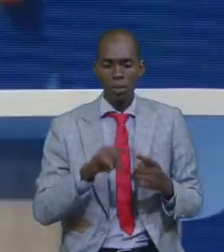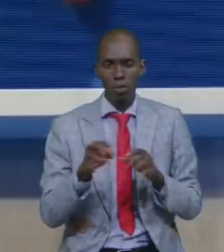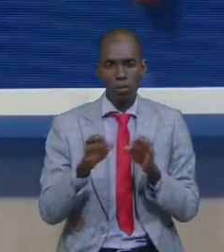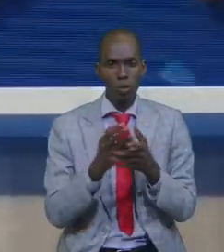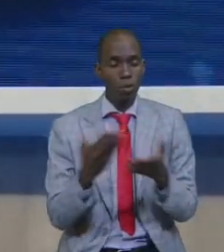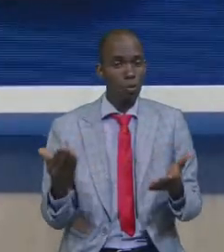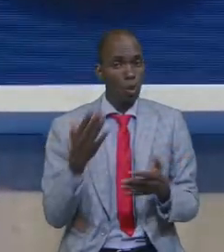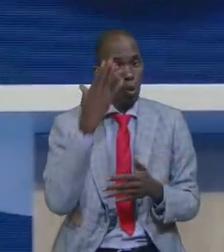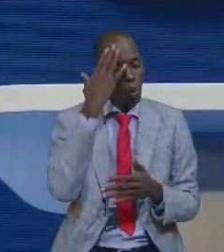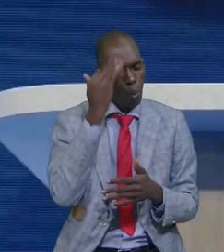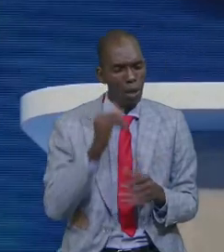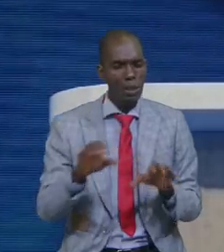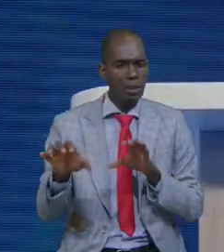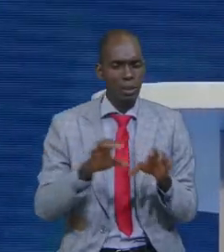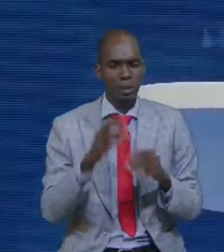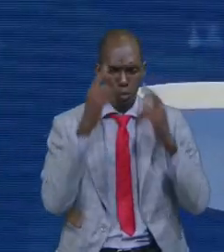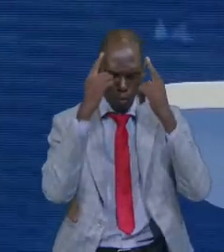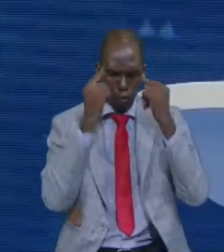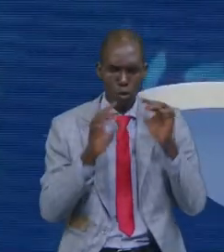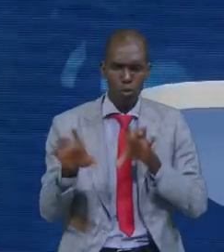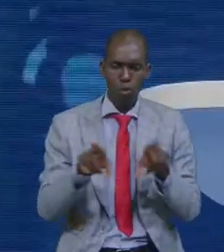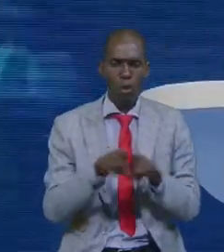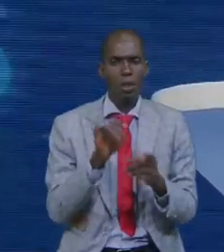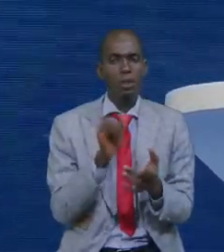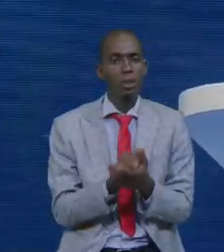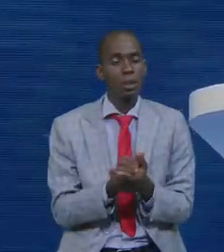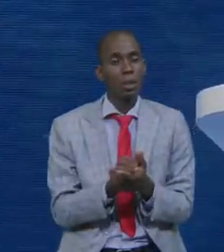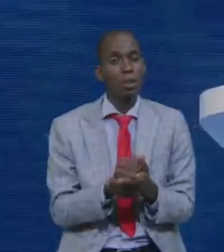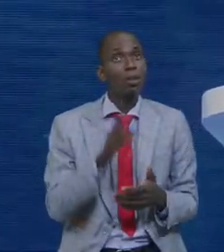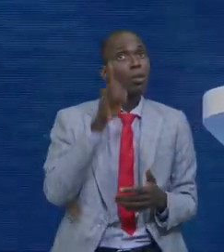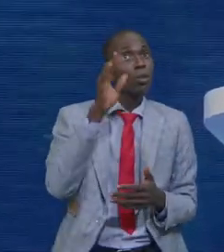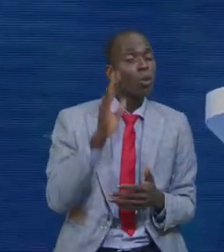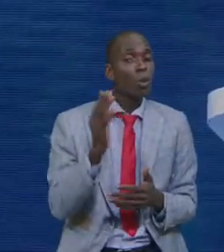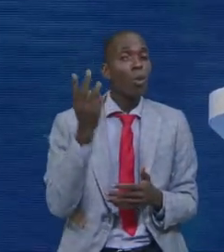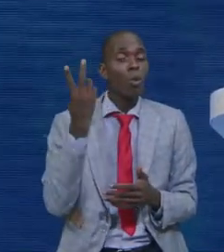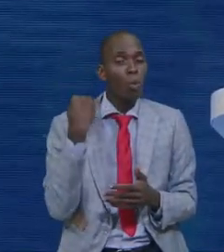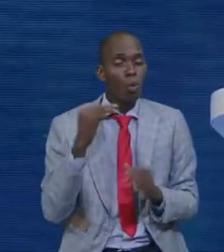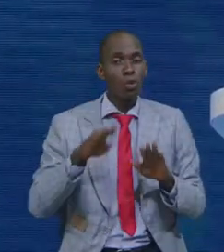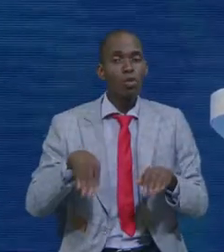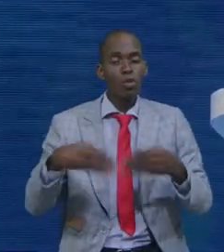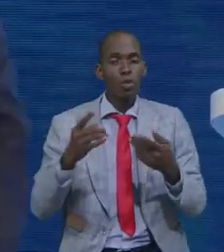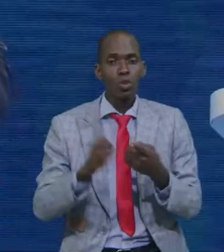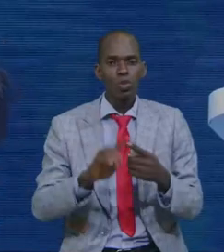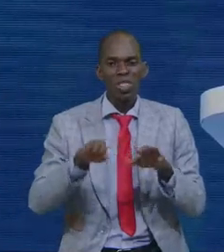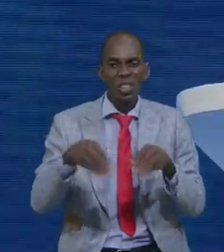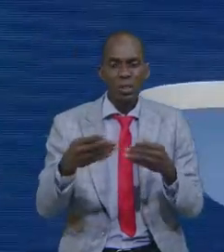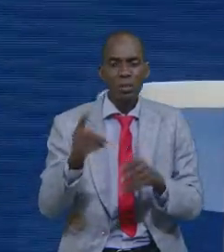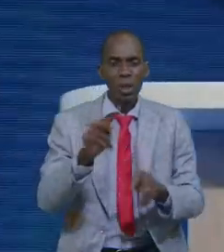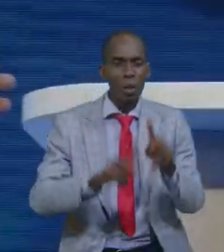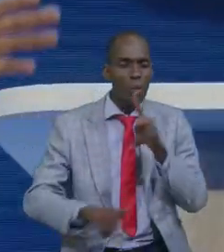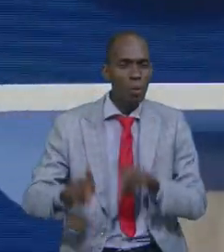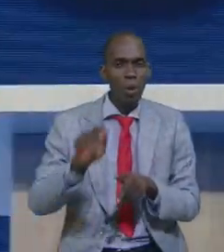Why did he do that? God was going to give them a picture. It was